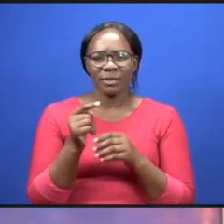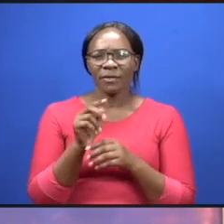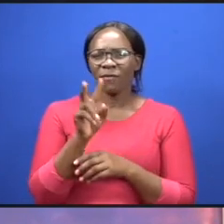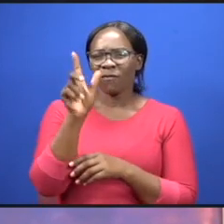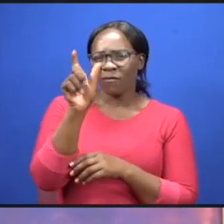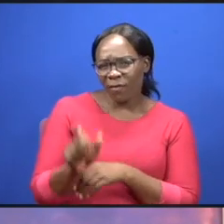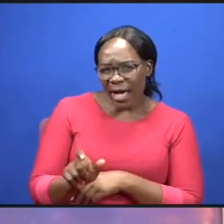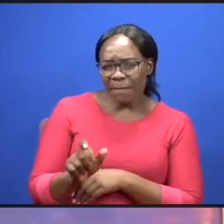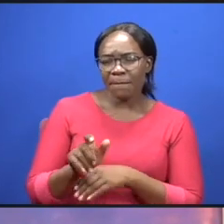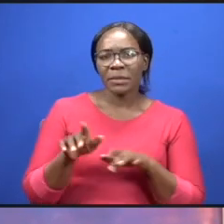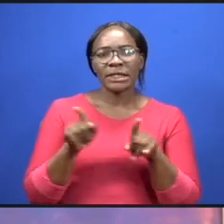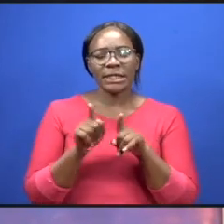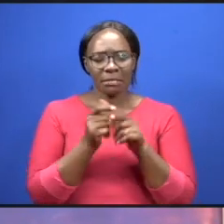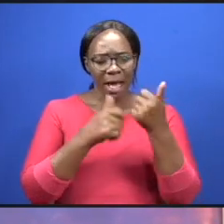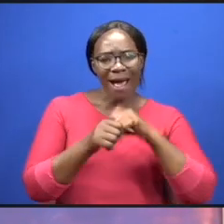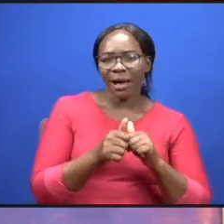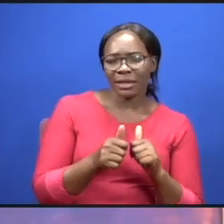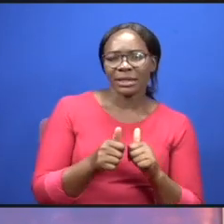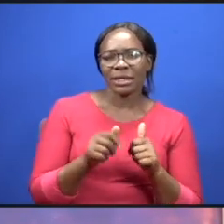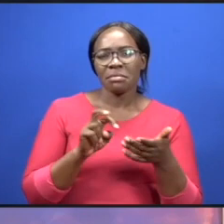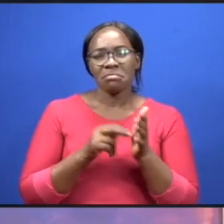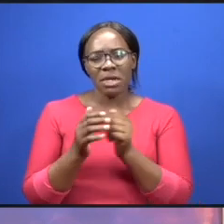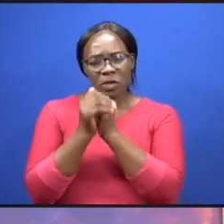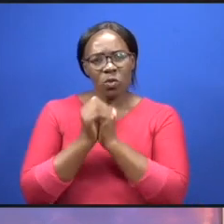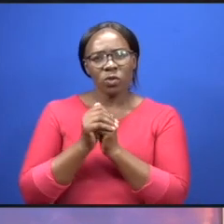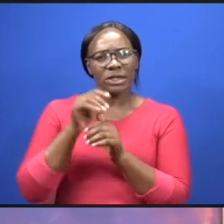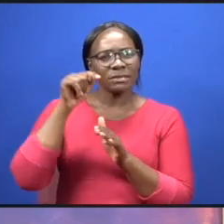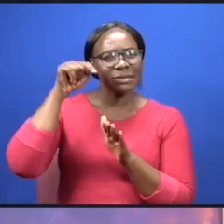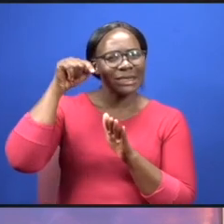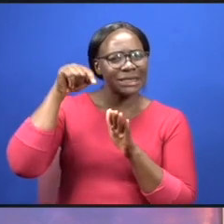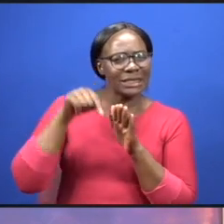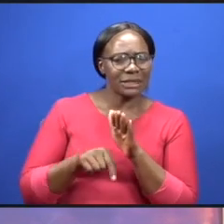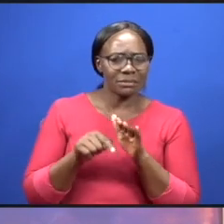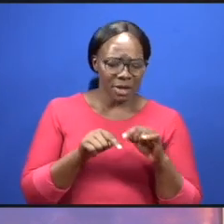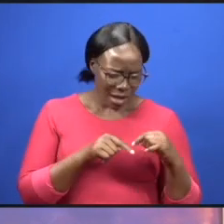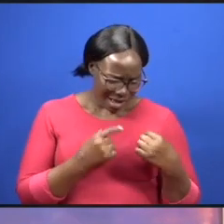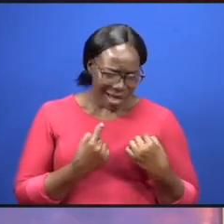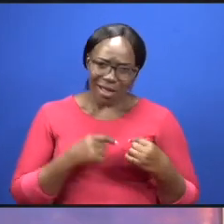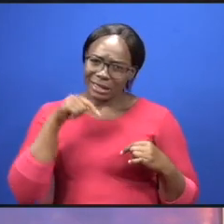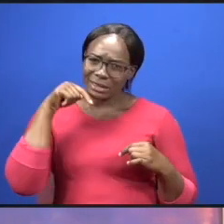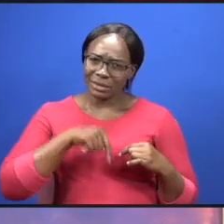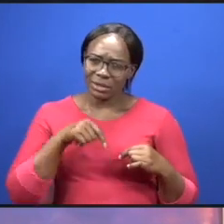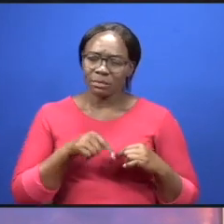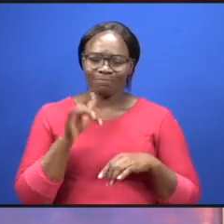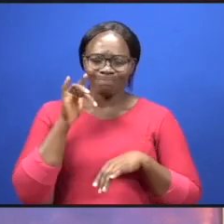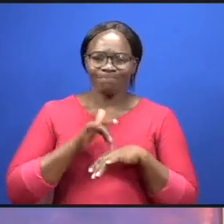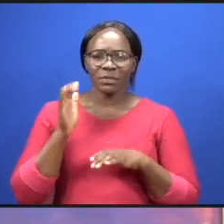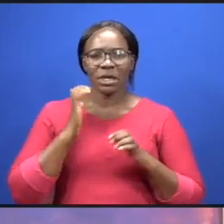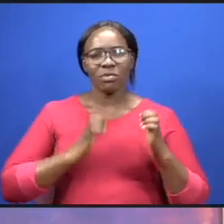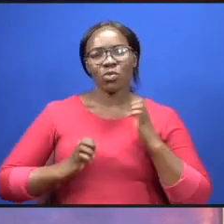verb. Worship is an act. Worship goes down deep into our hearts. It touches our